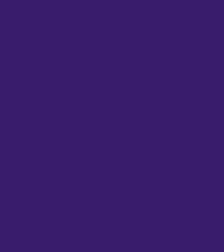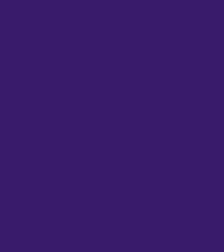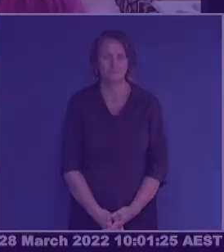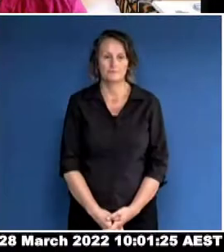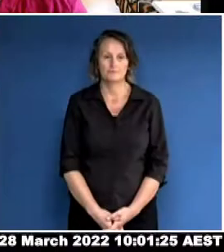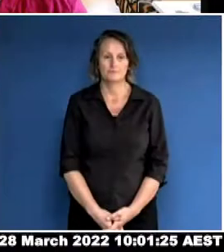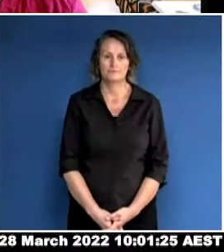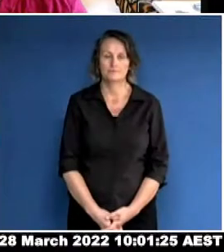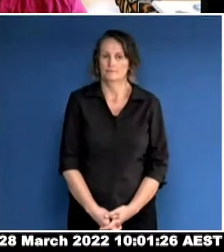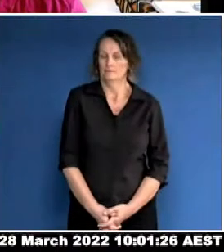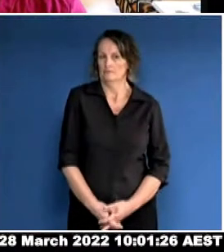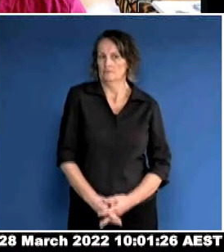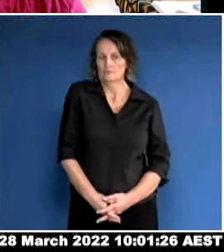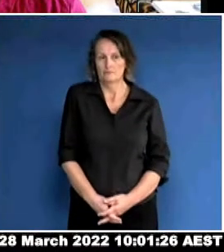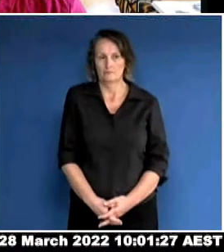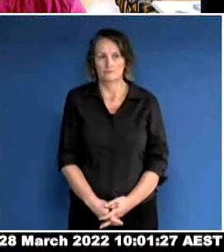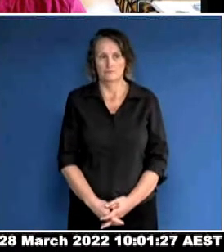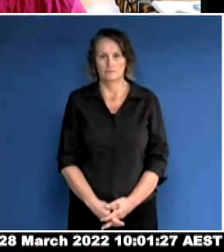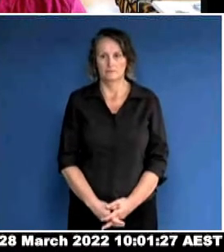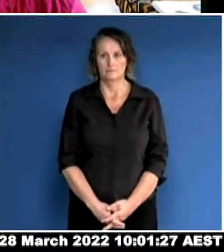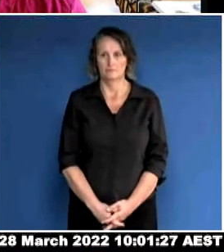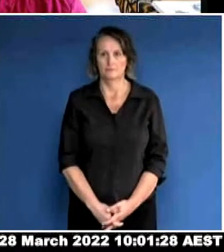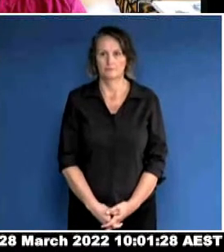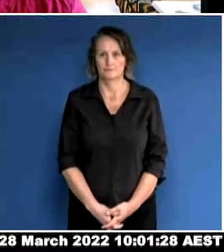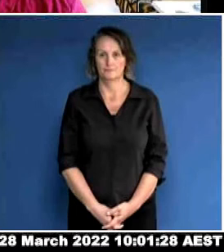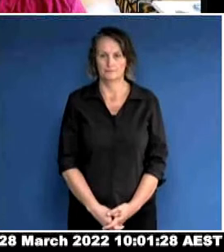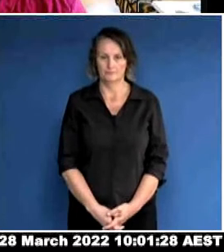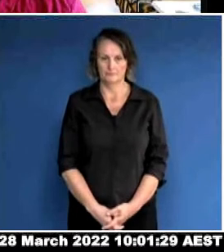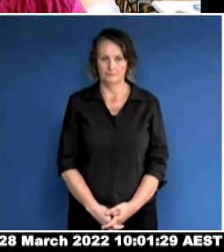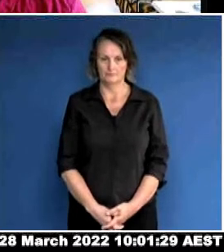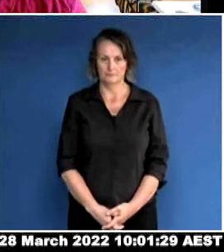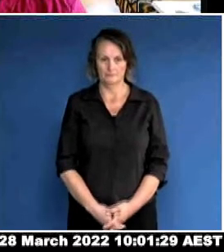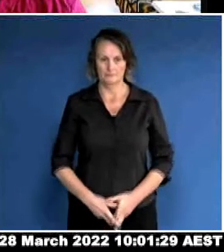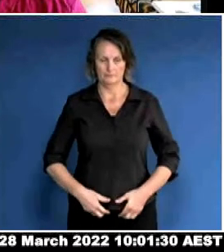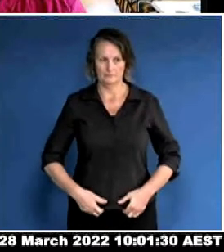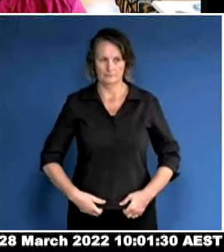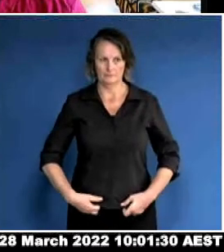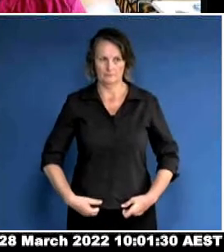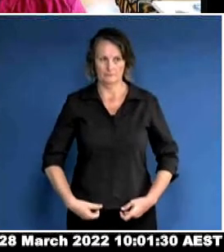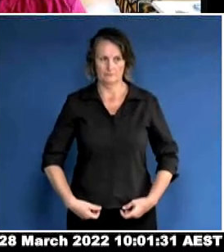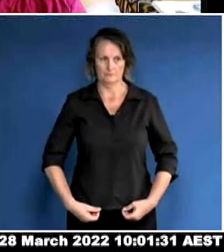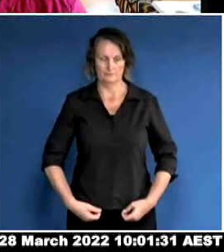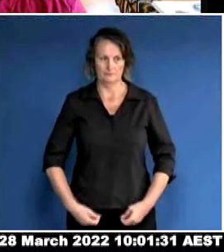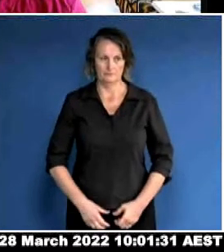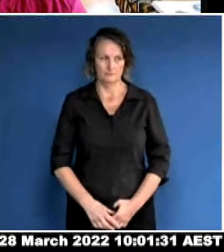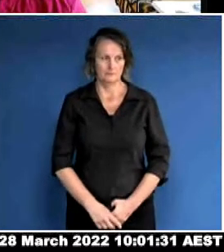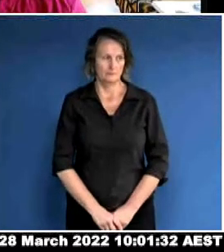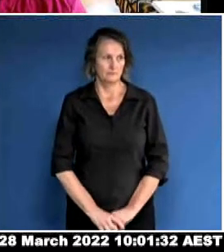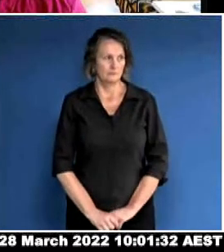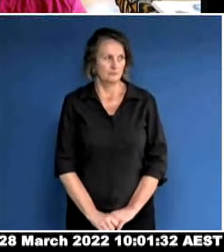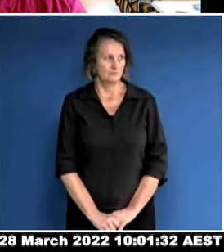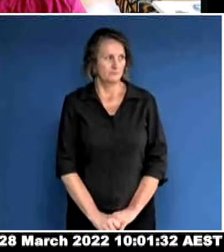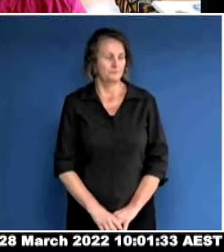into violence, abuse, neglect, and exploitation of people with disability is now in session. Good